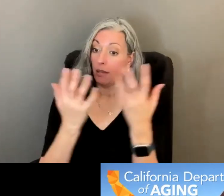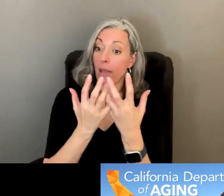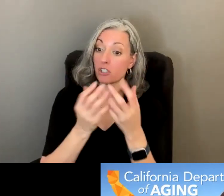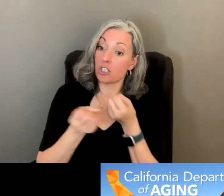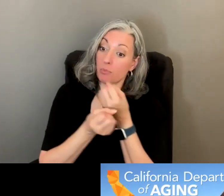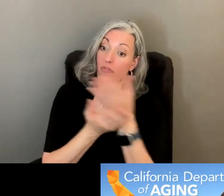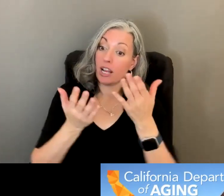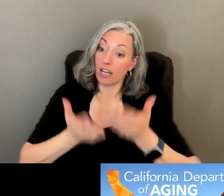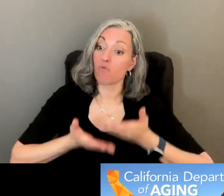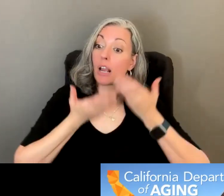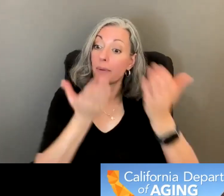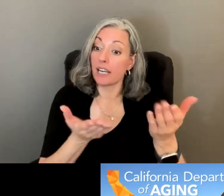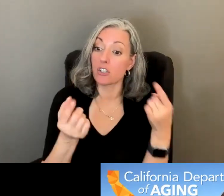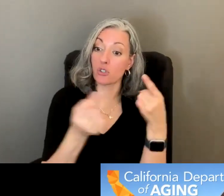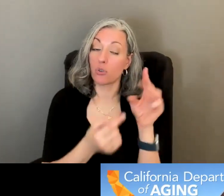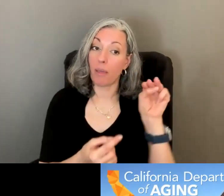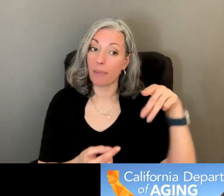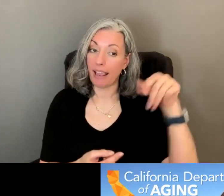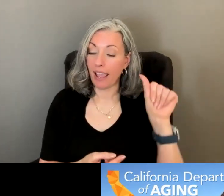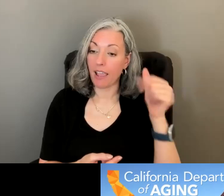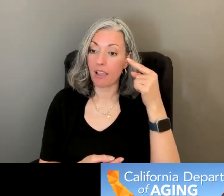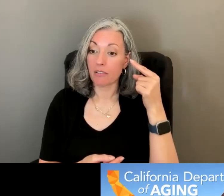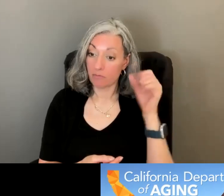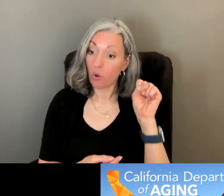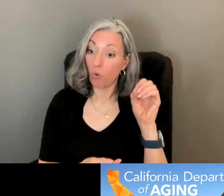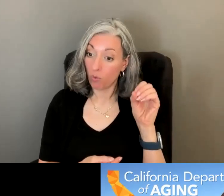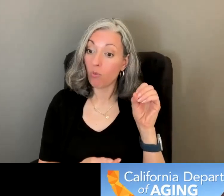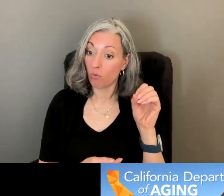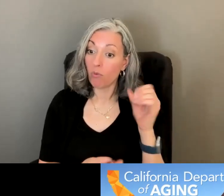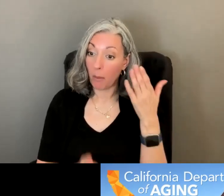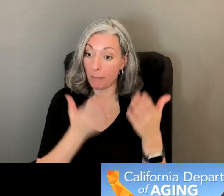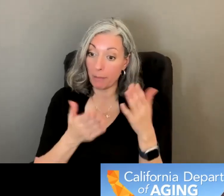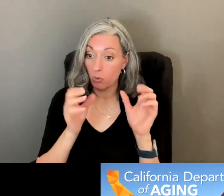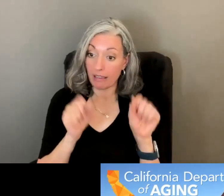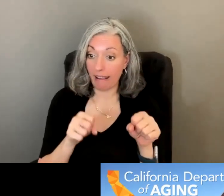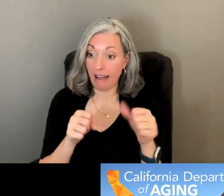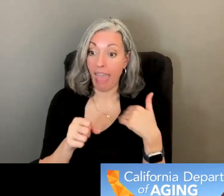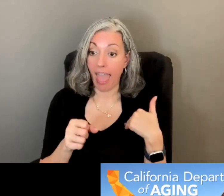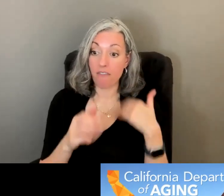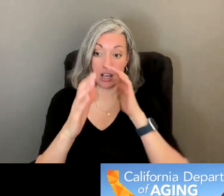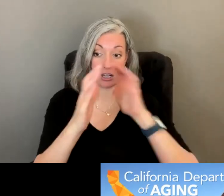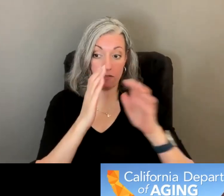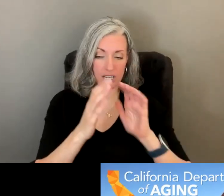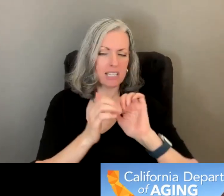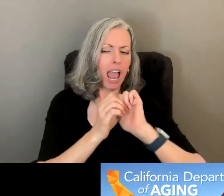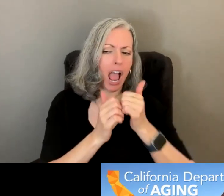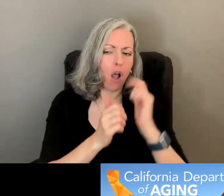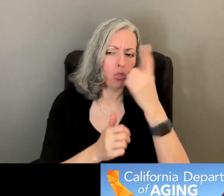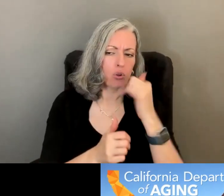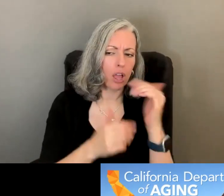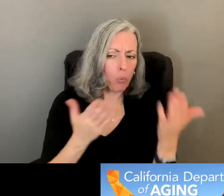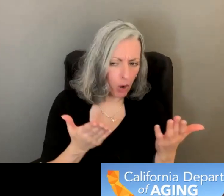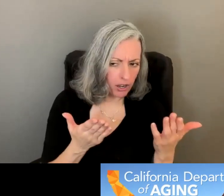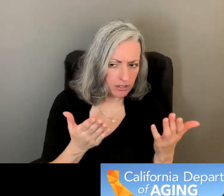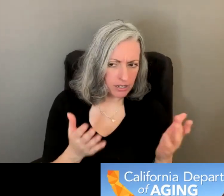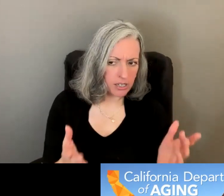a recommendation to the master plan for aging. So maybe we can kind of have some conversations about how that can look relative to the